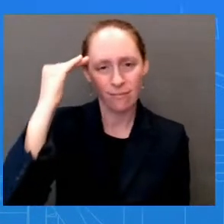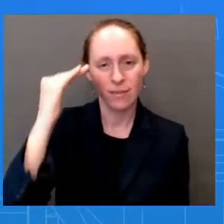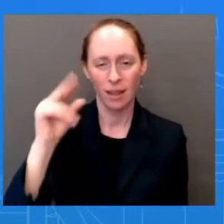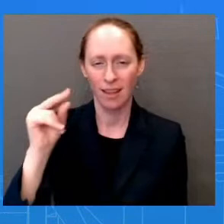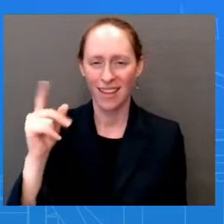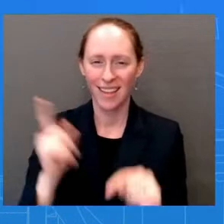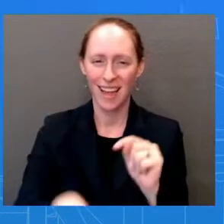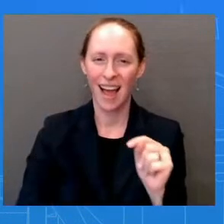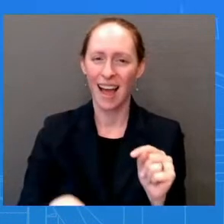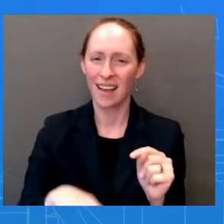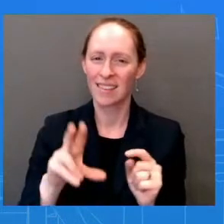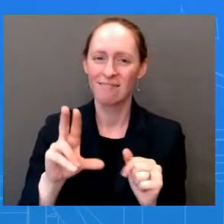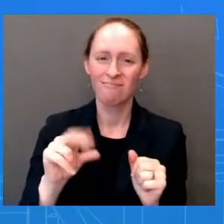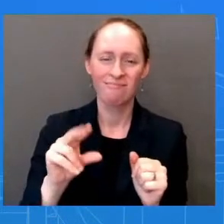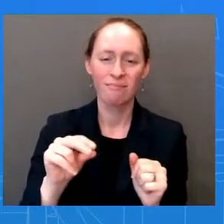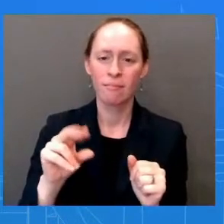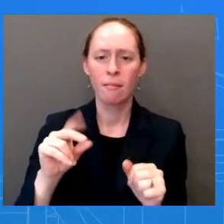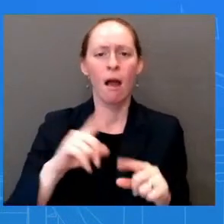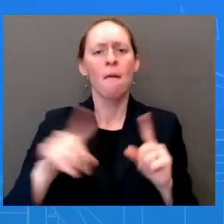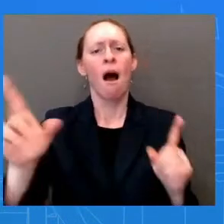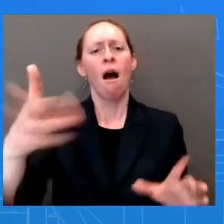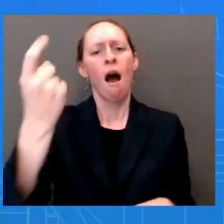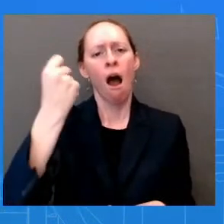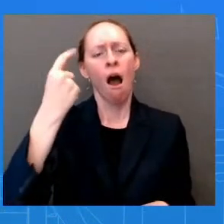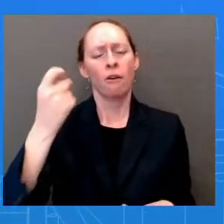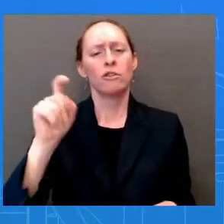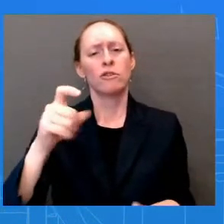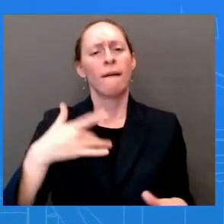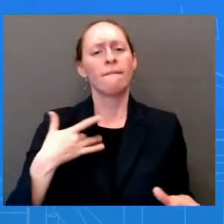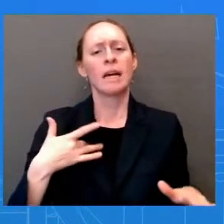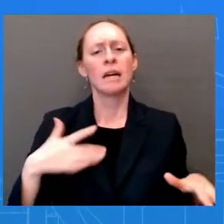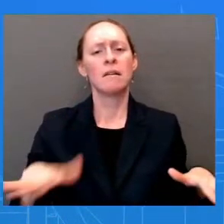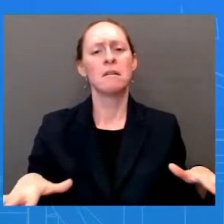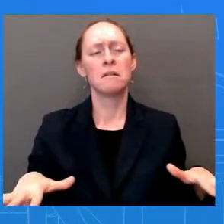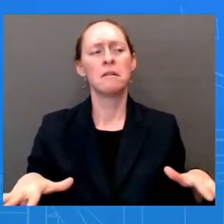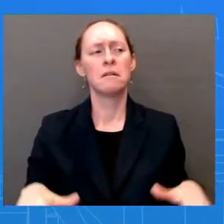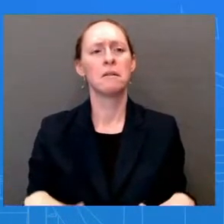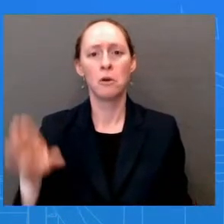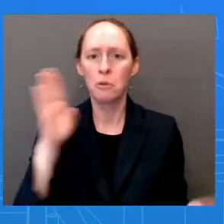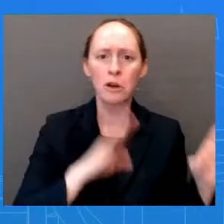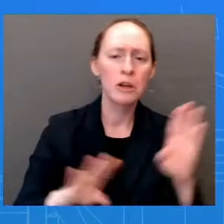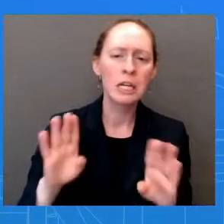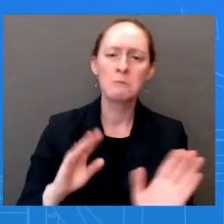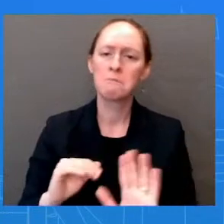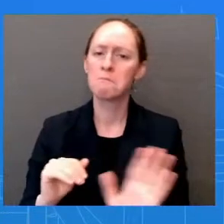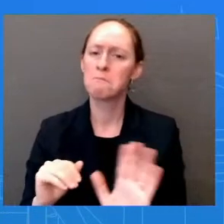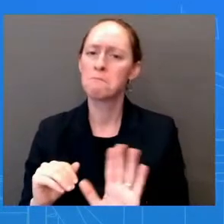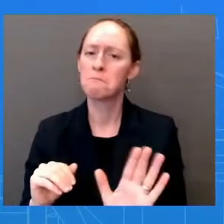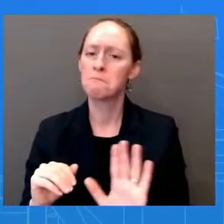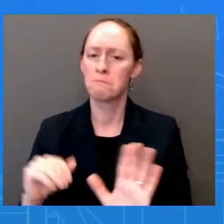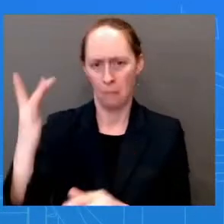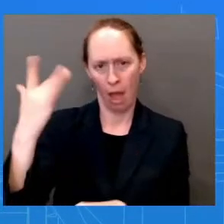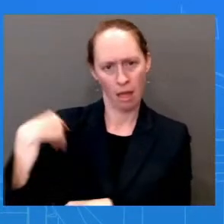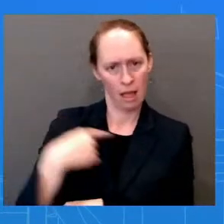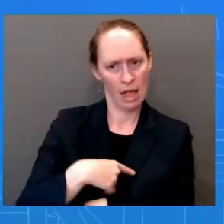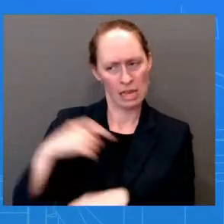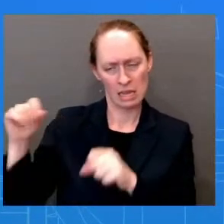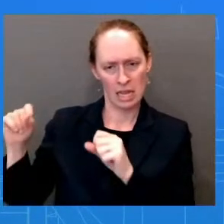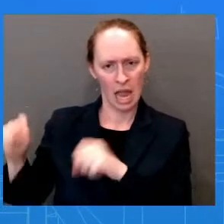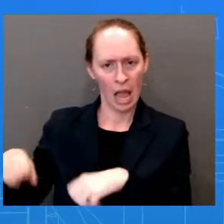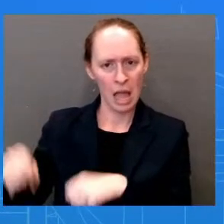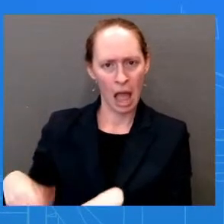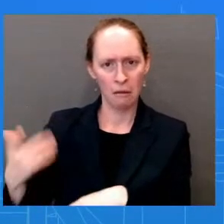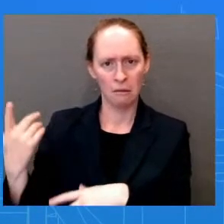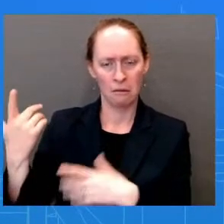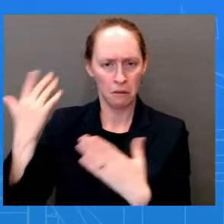that we'd have within our wherewithal to mitigate anything that comes our way. Because we have flu